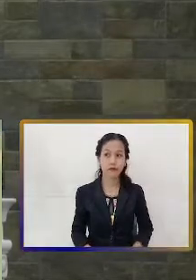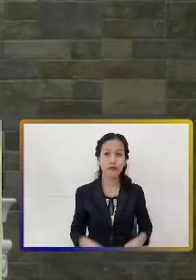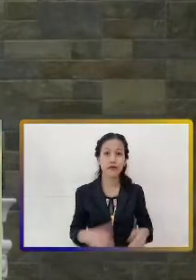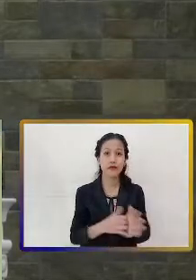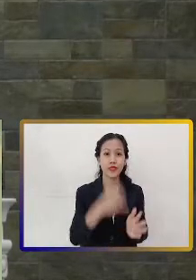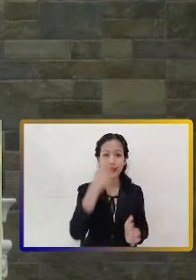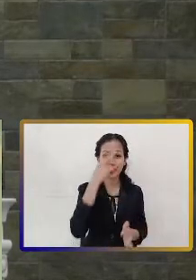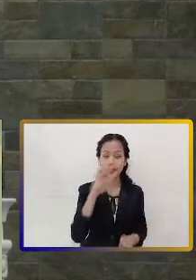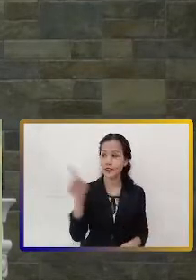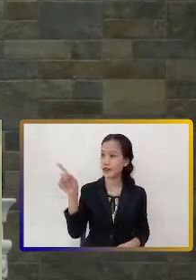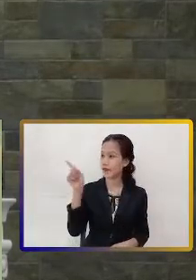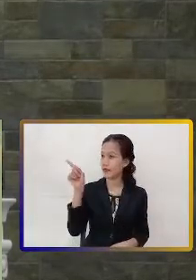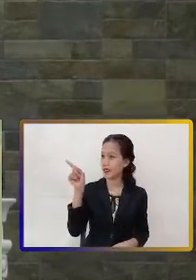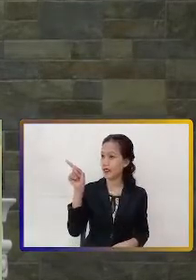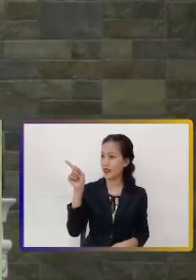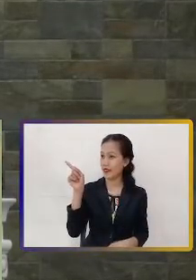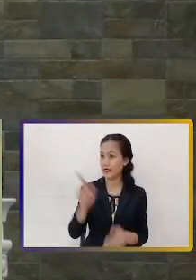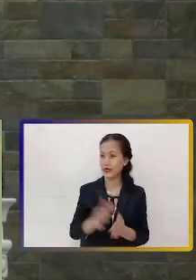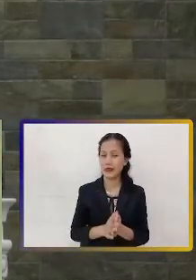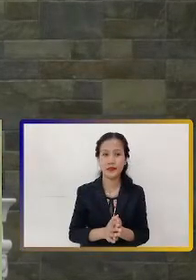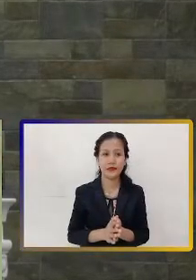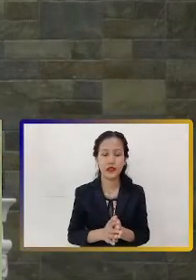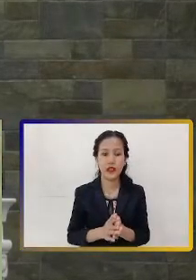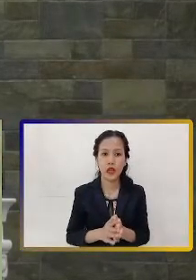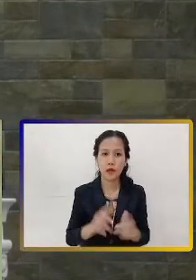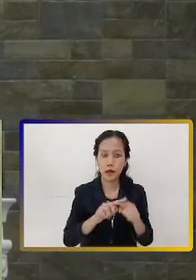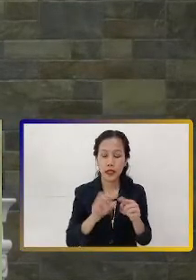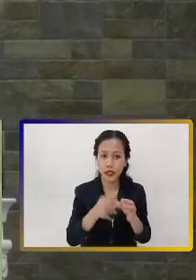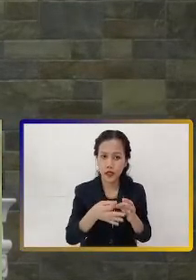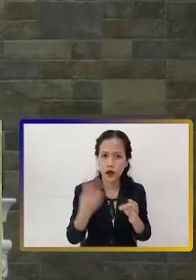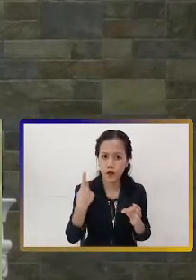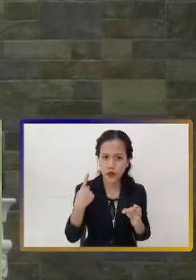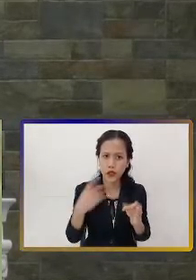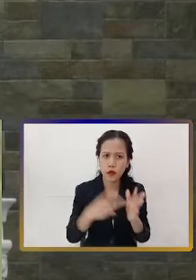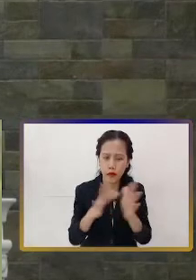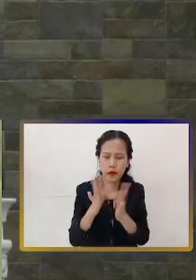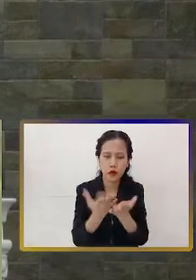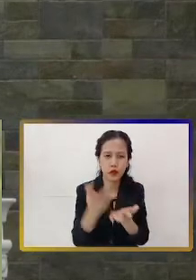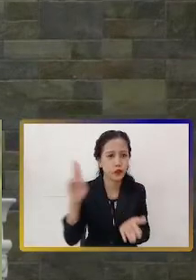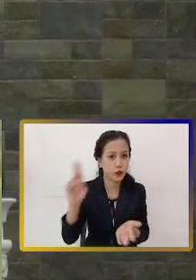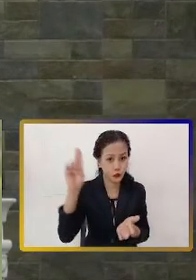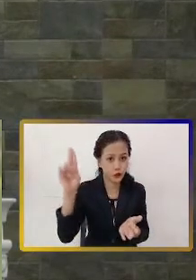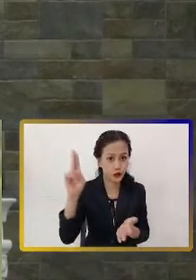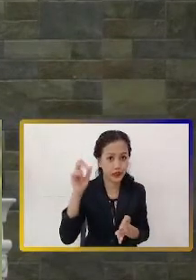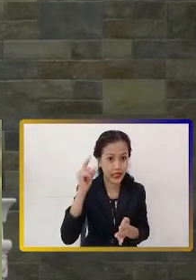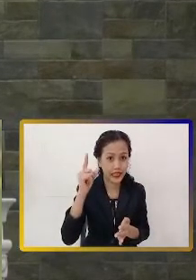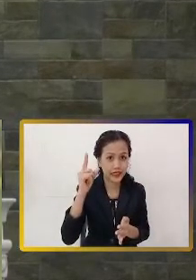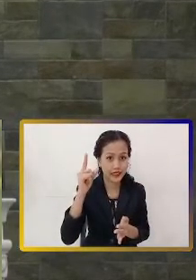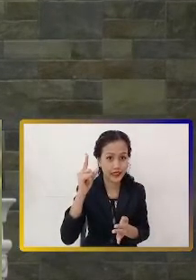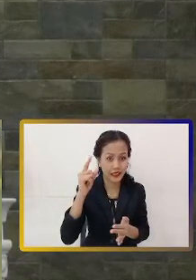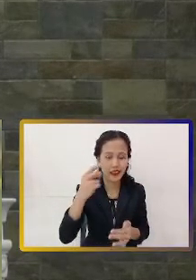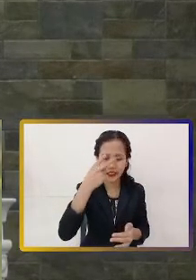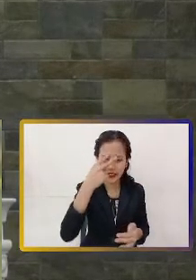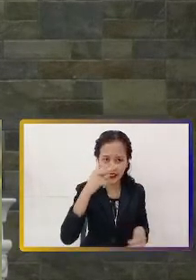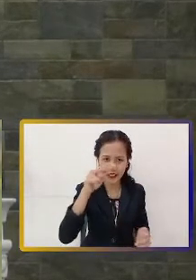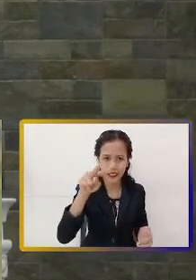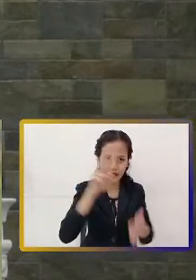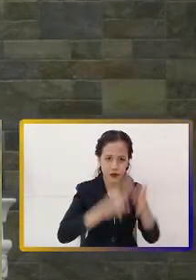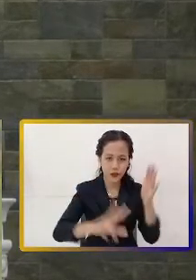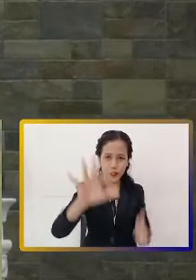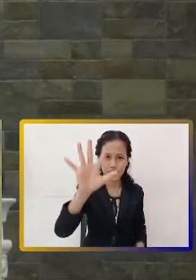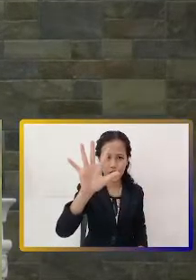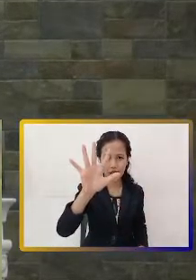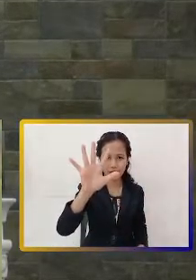timers. Okay? All right. Look in verse number 5. The Bible says, in